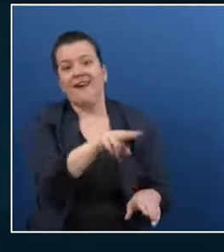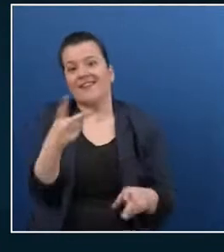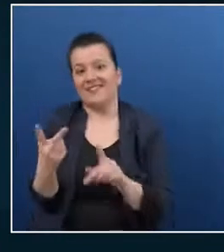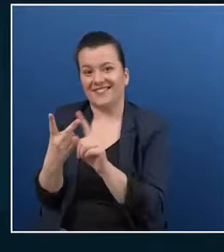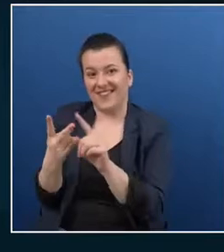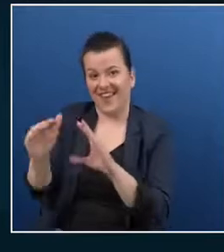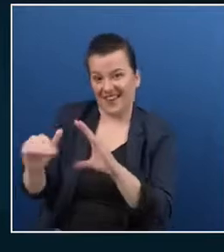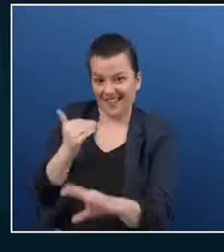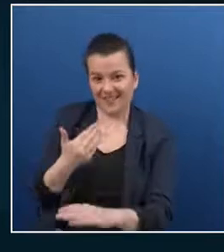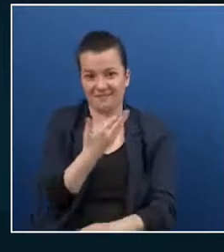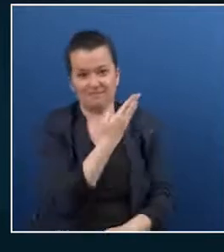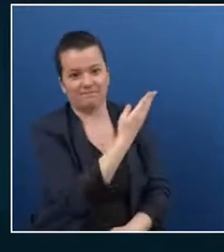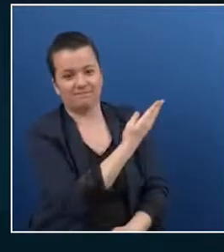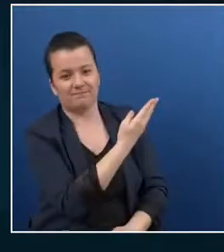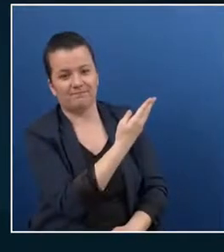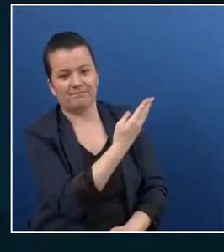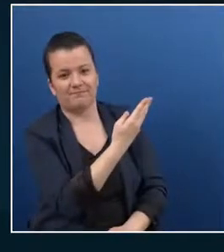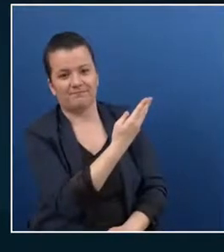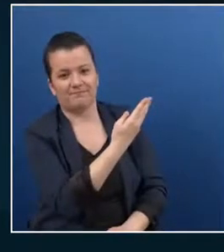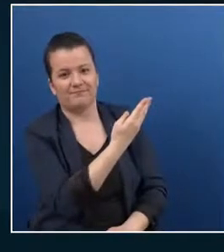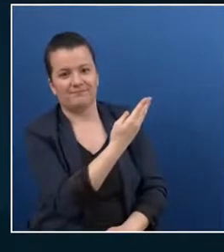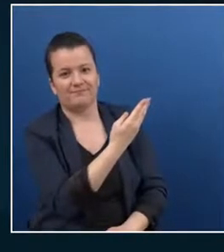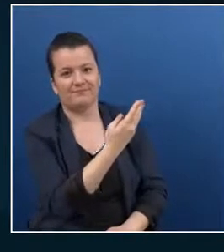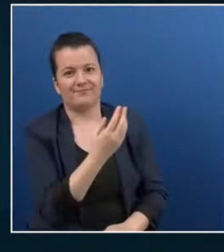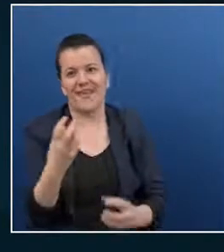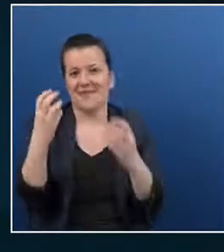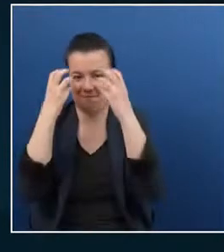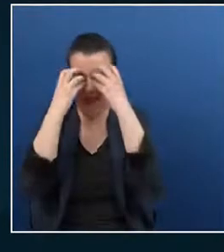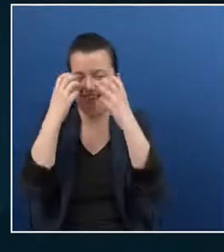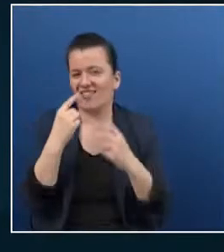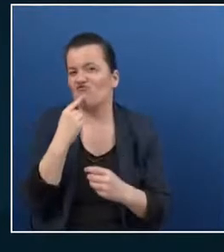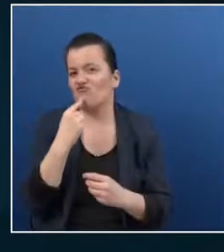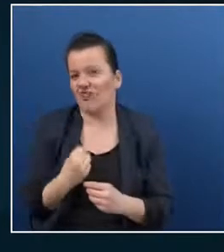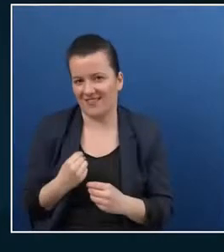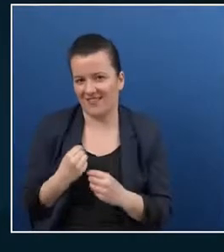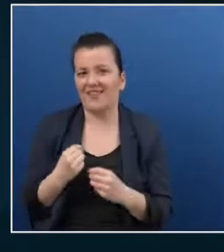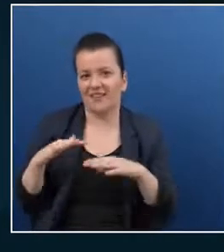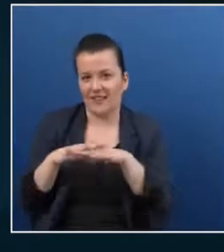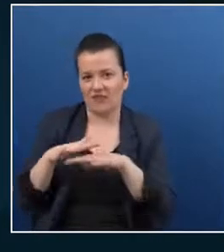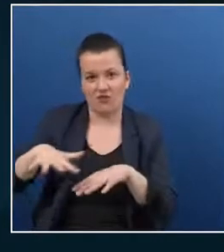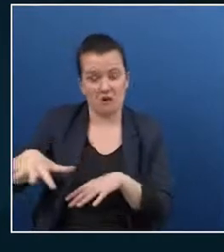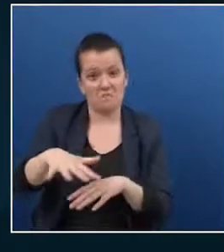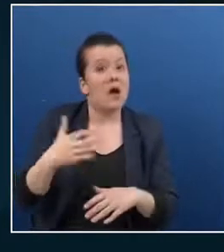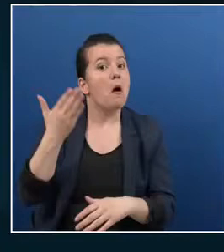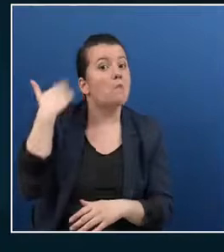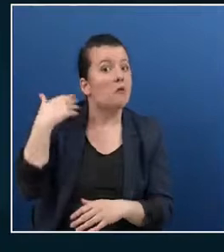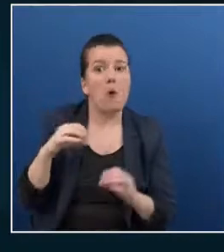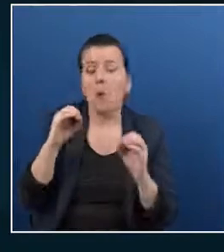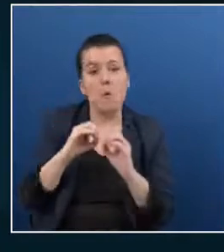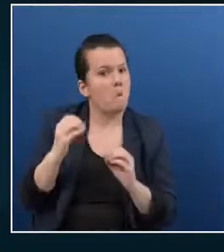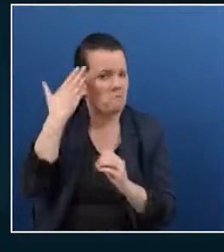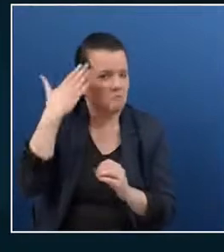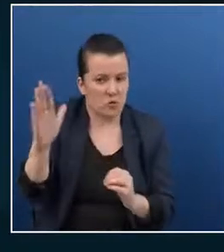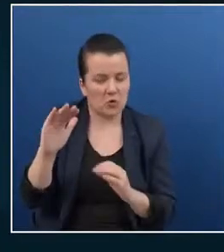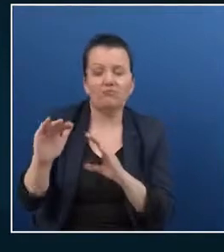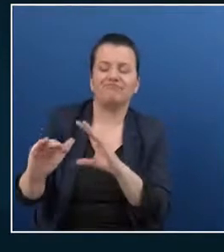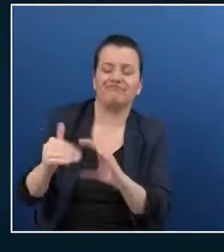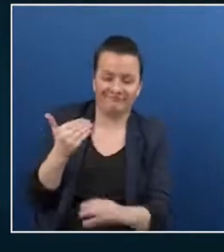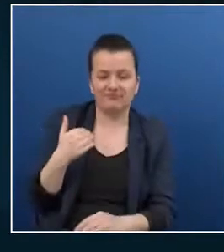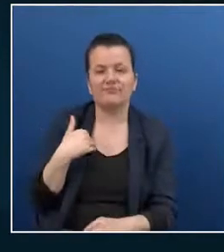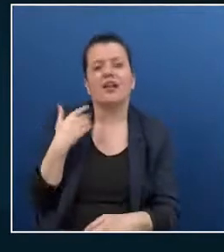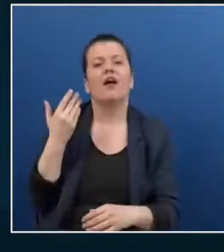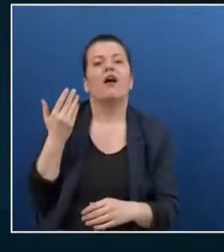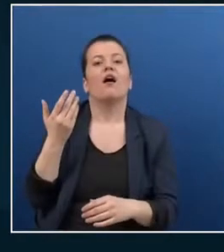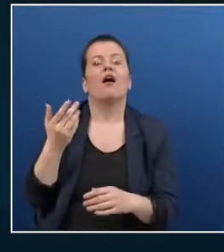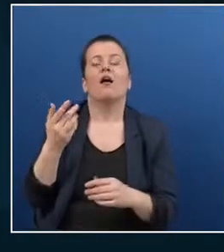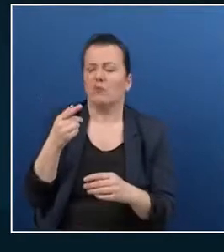The Red Panda Network is another interesting organization. I had never heard of them, and then once I started looking, I was